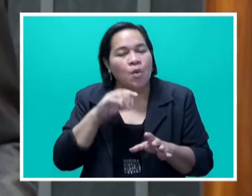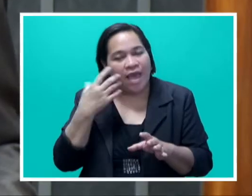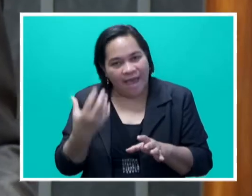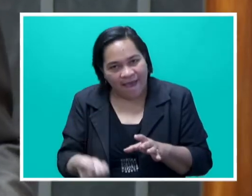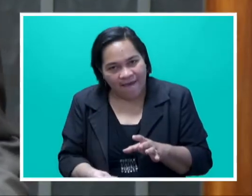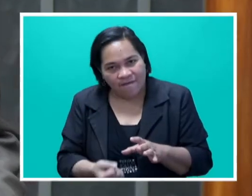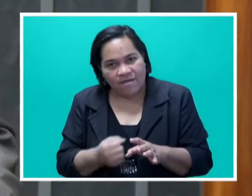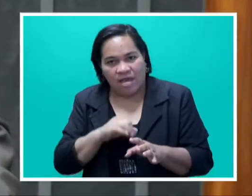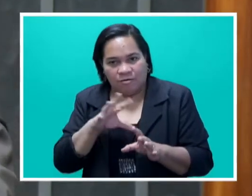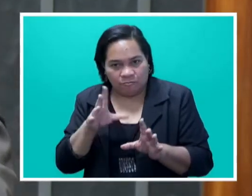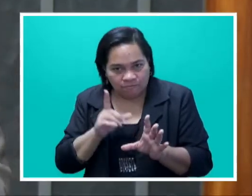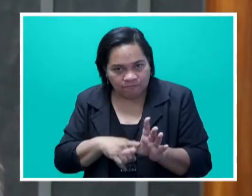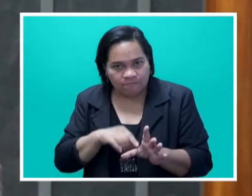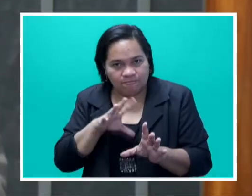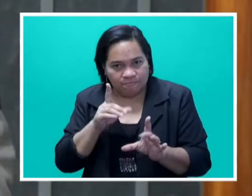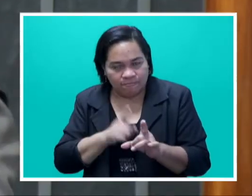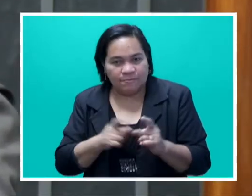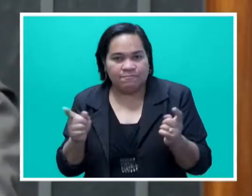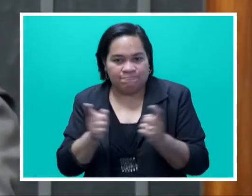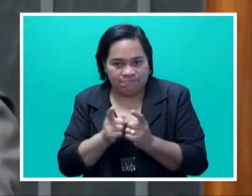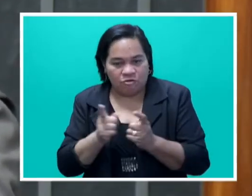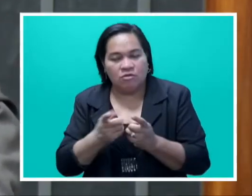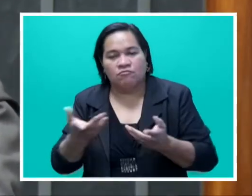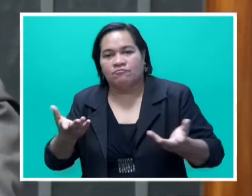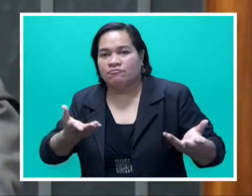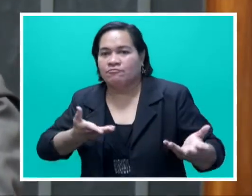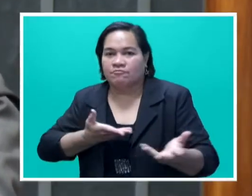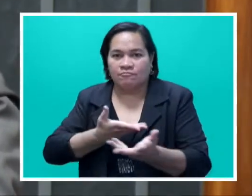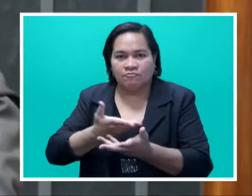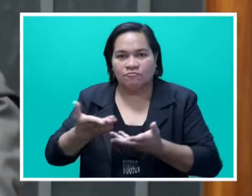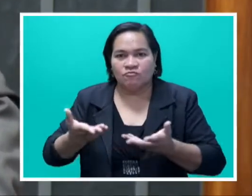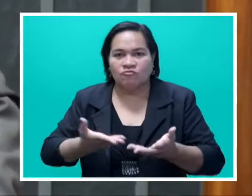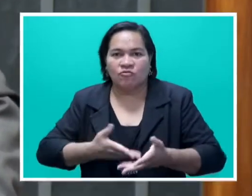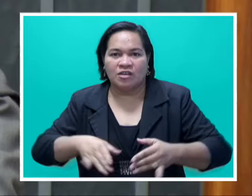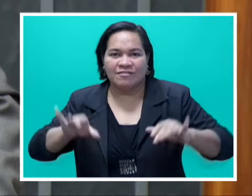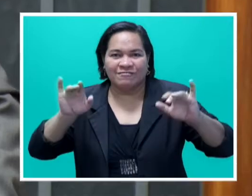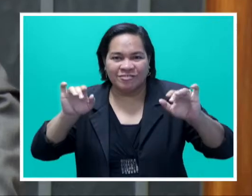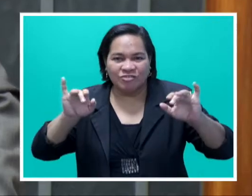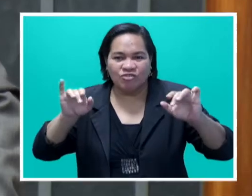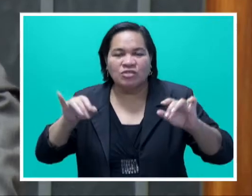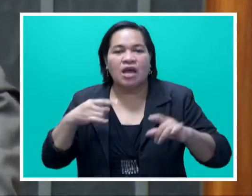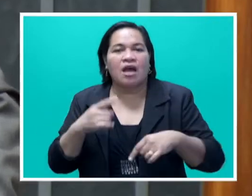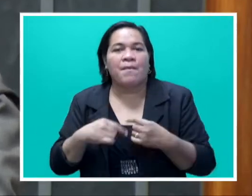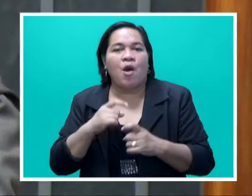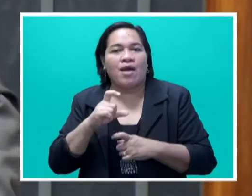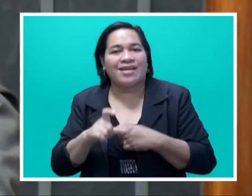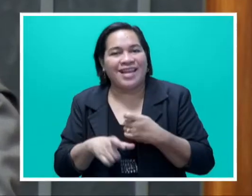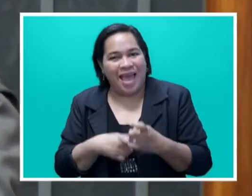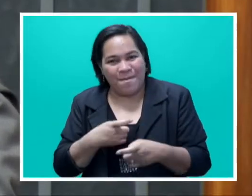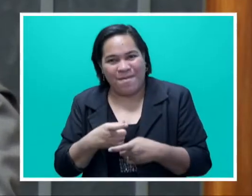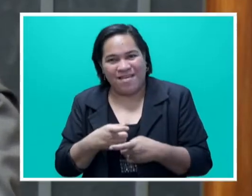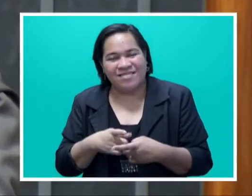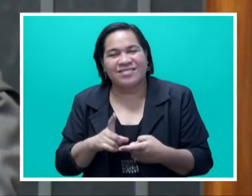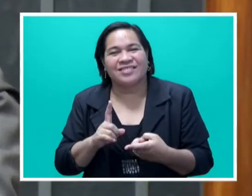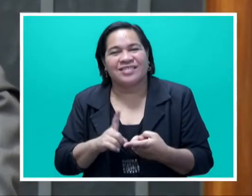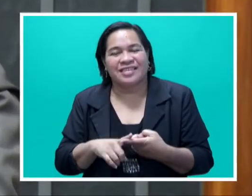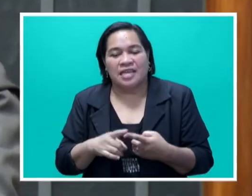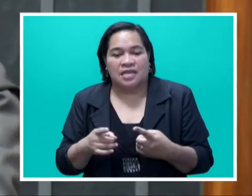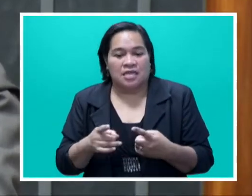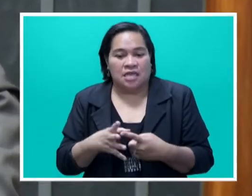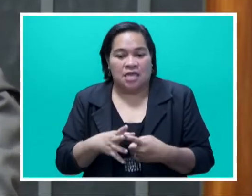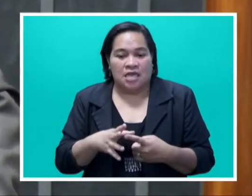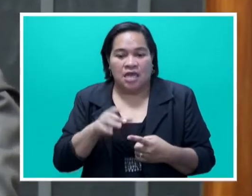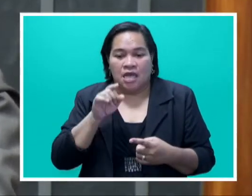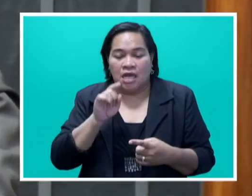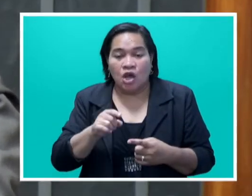an interchange of meaningful dialogue on the issues and climate-related programs such as Youth Coastal Care